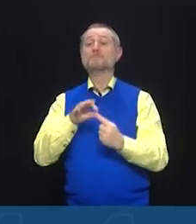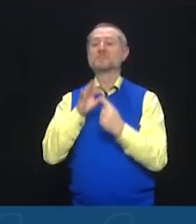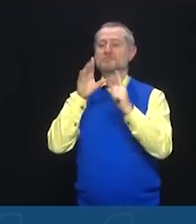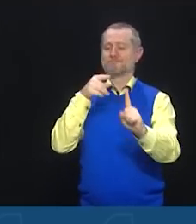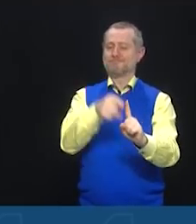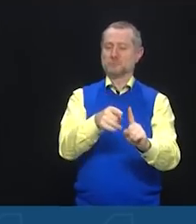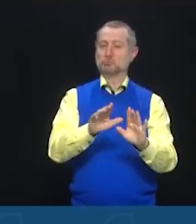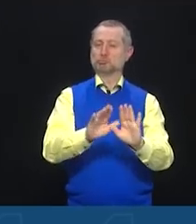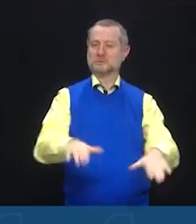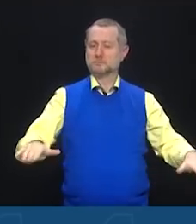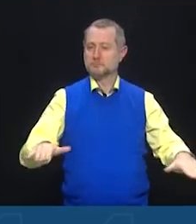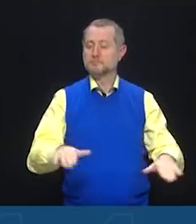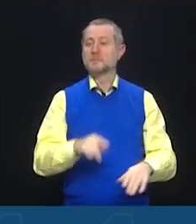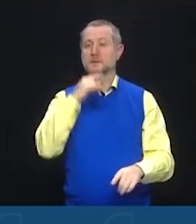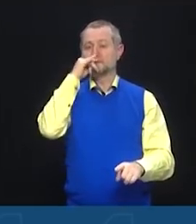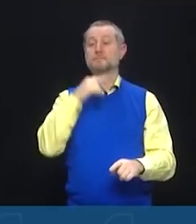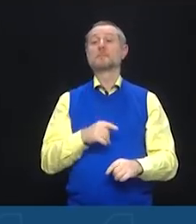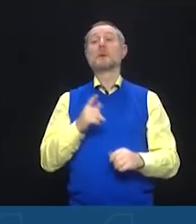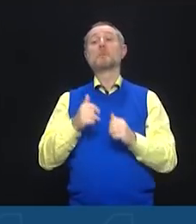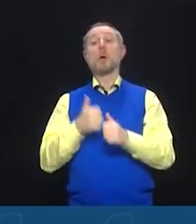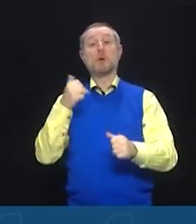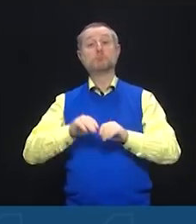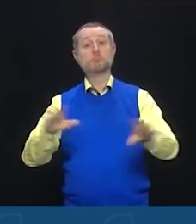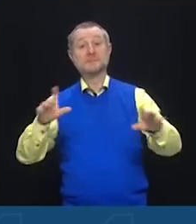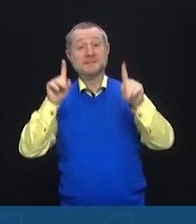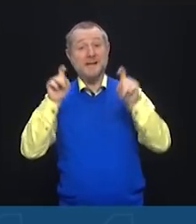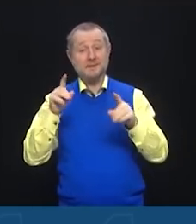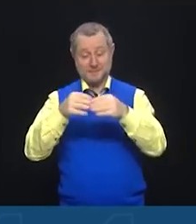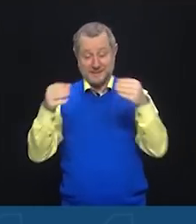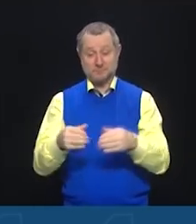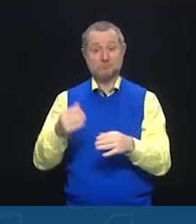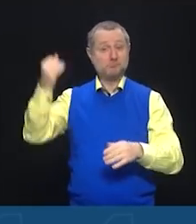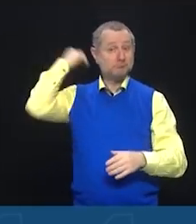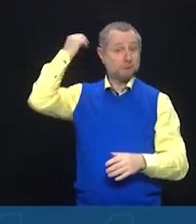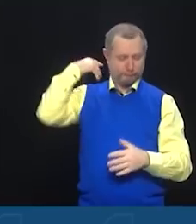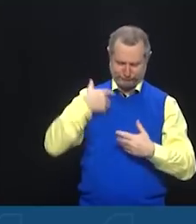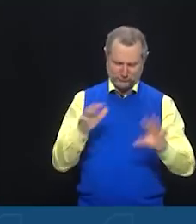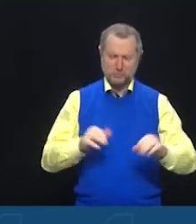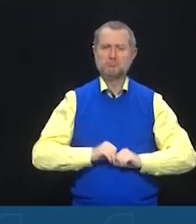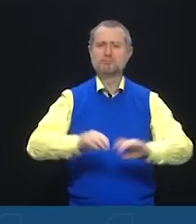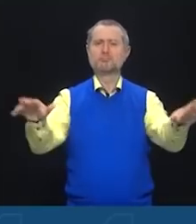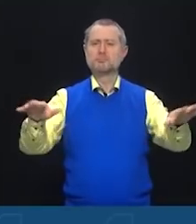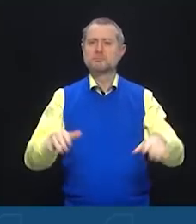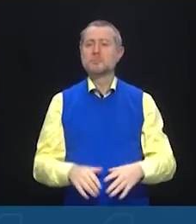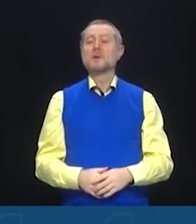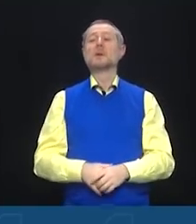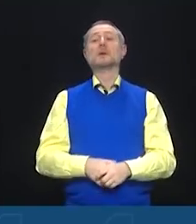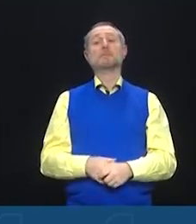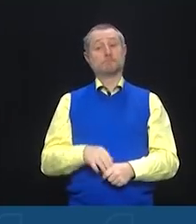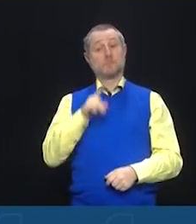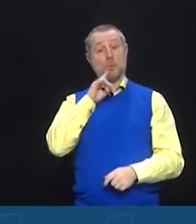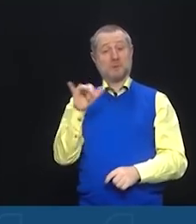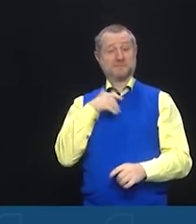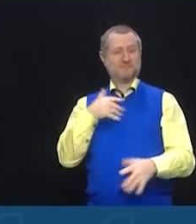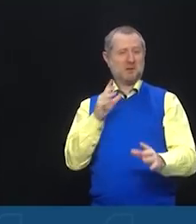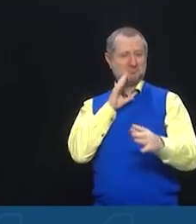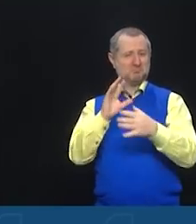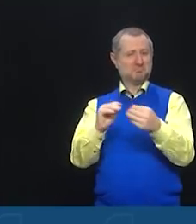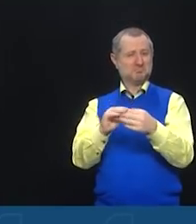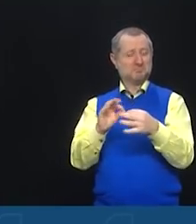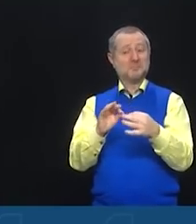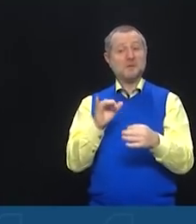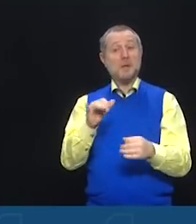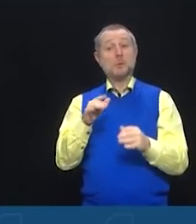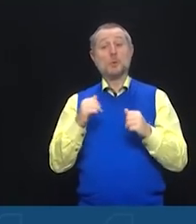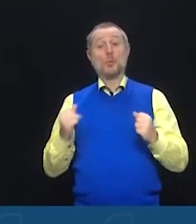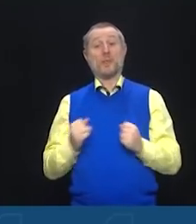the test into schools, which we did before the break in December, and as we said we were going to do before this winter break as well.